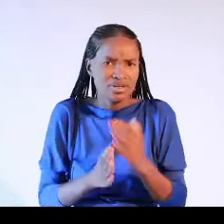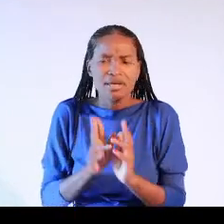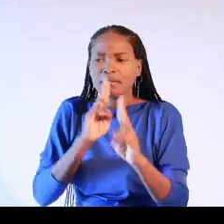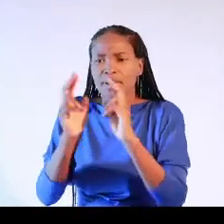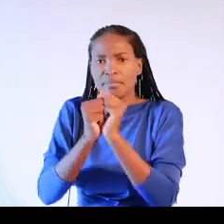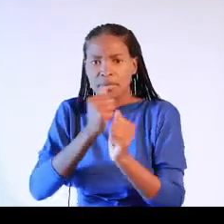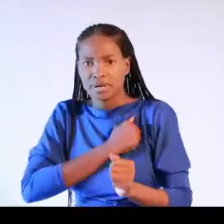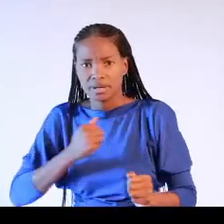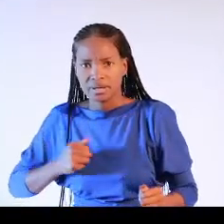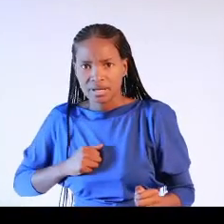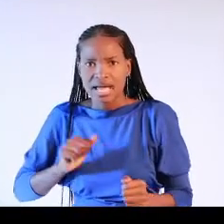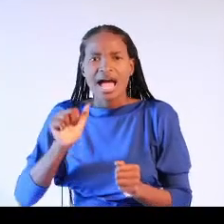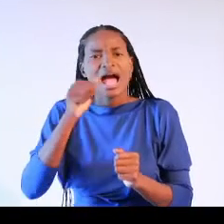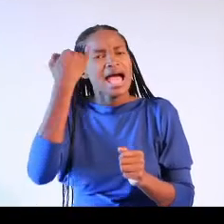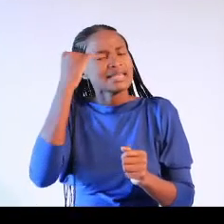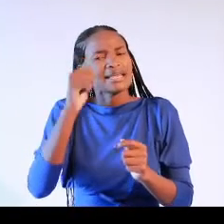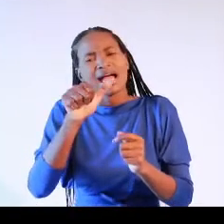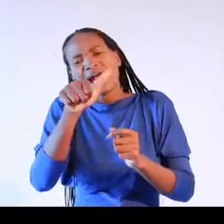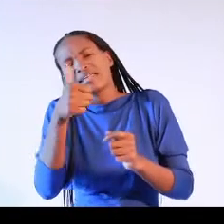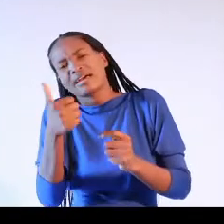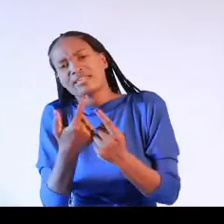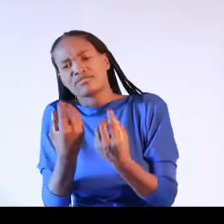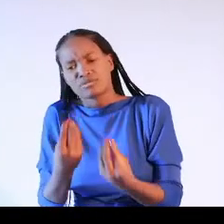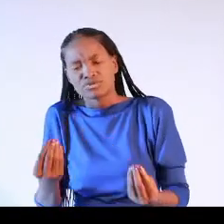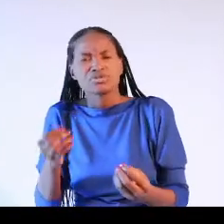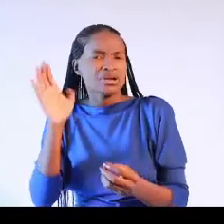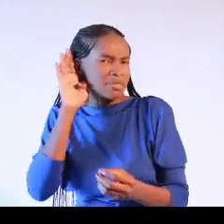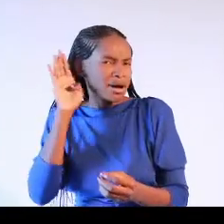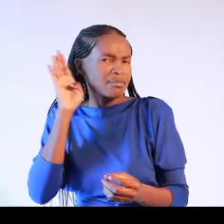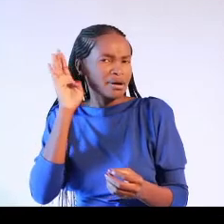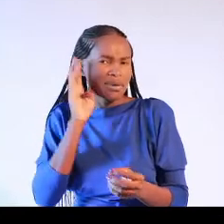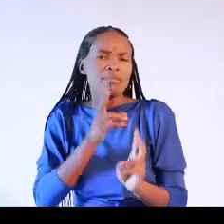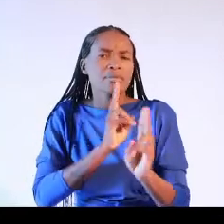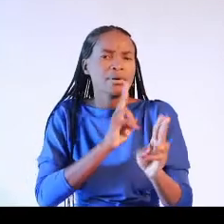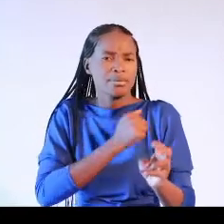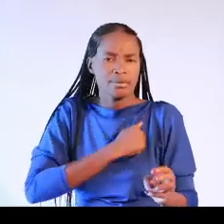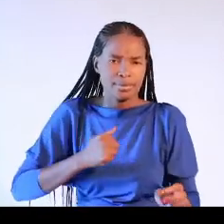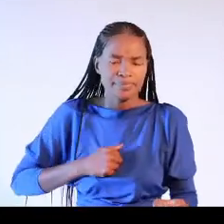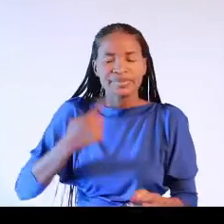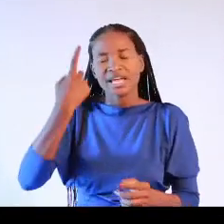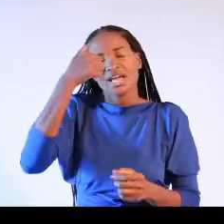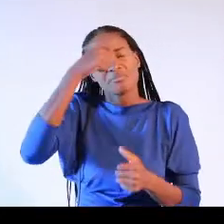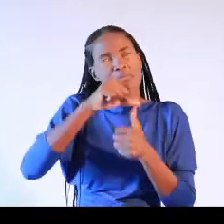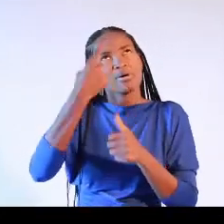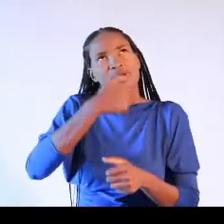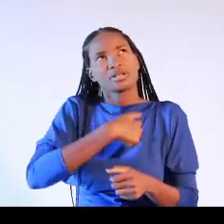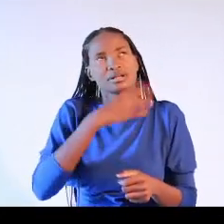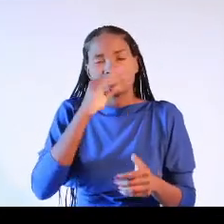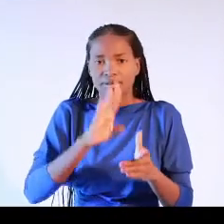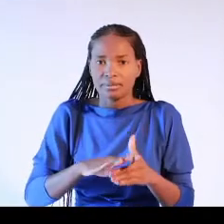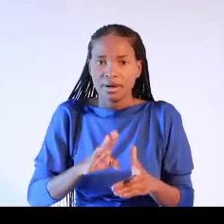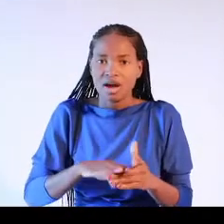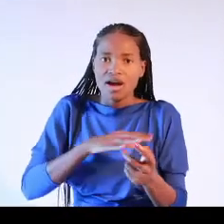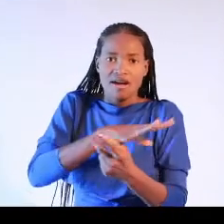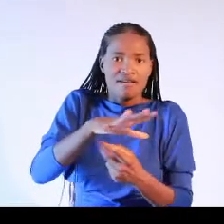to my parents about all the ideas the other kid had to solve this problem. I remember one girl talking about